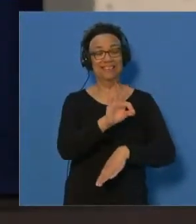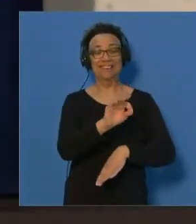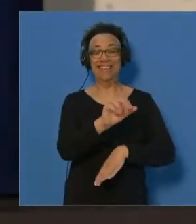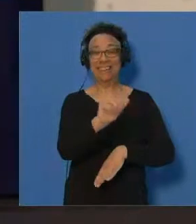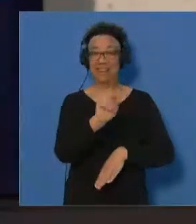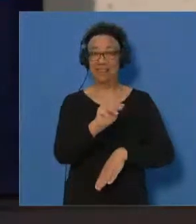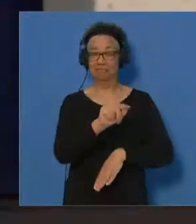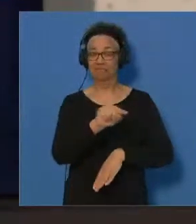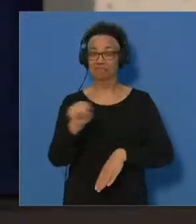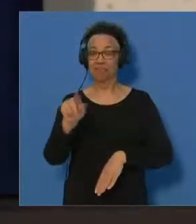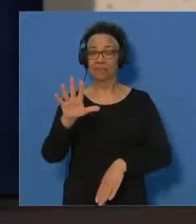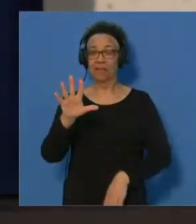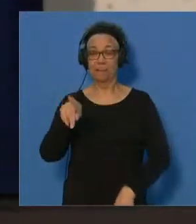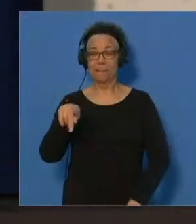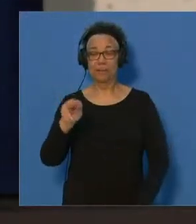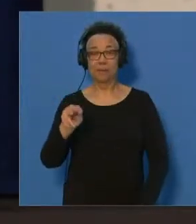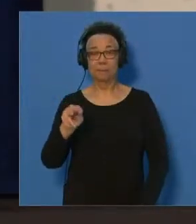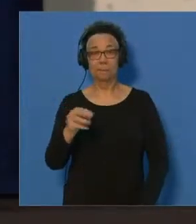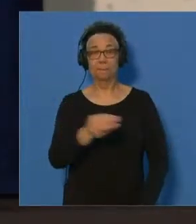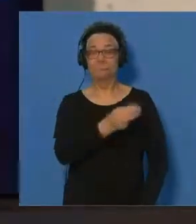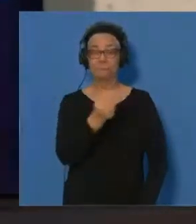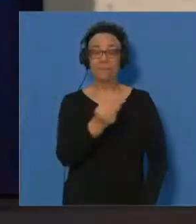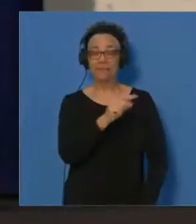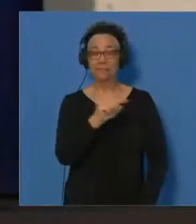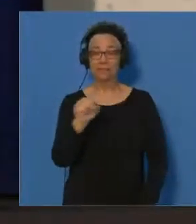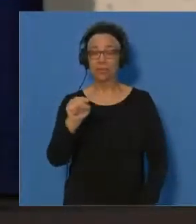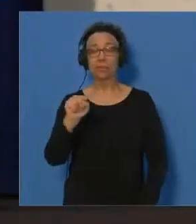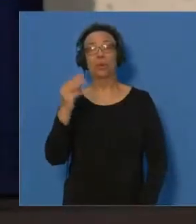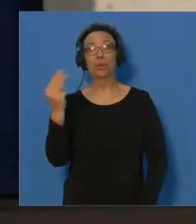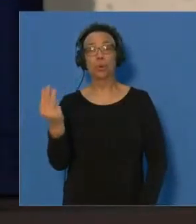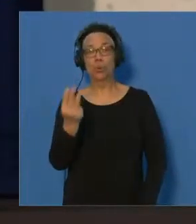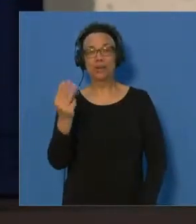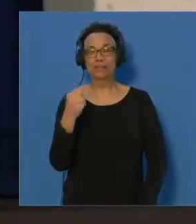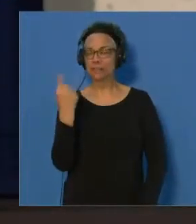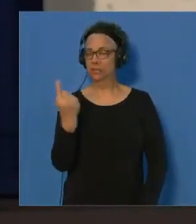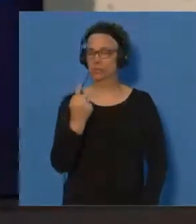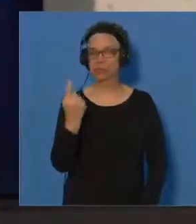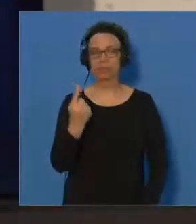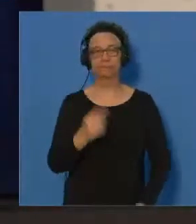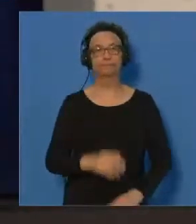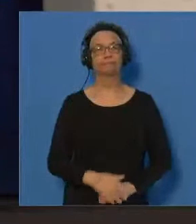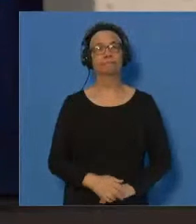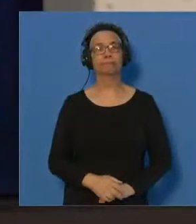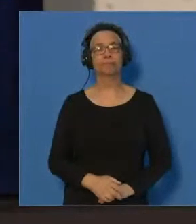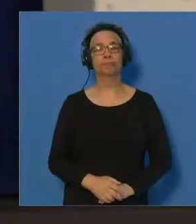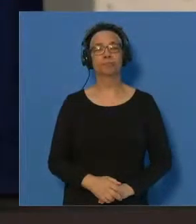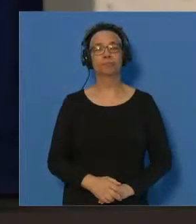to 5 p.m. Monday to Wednesday only.